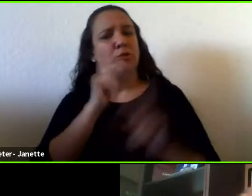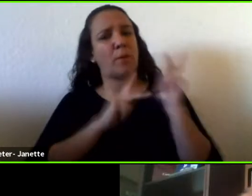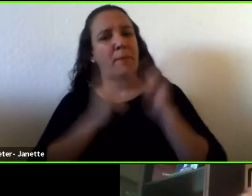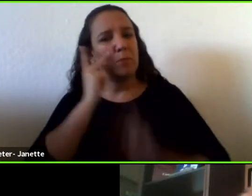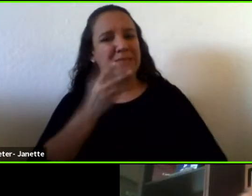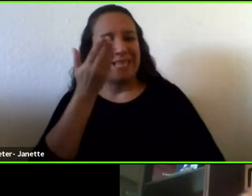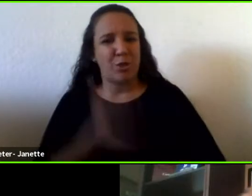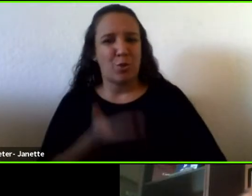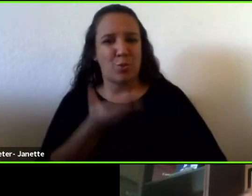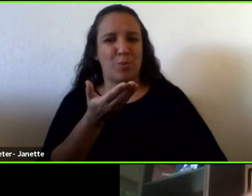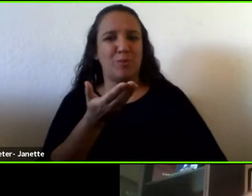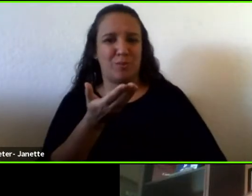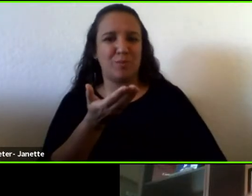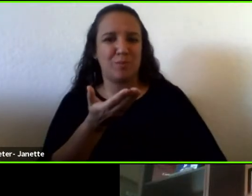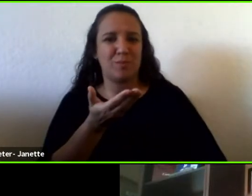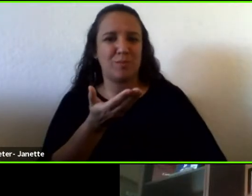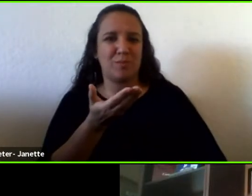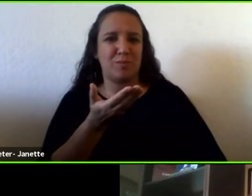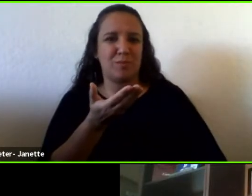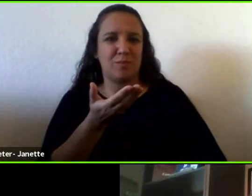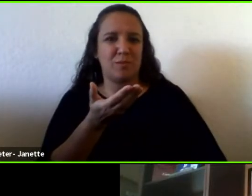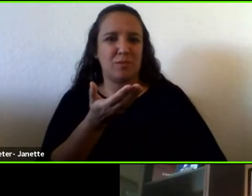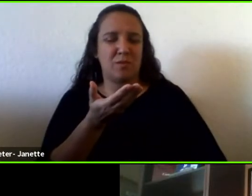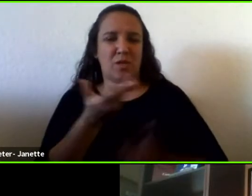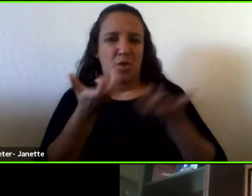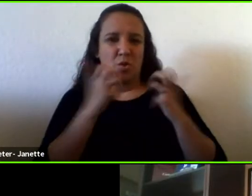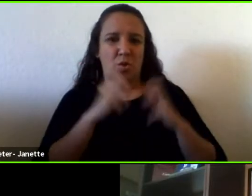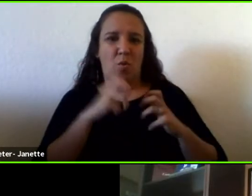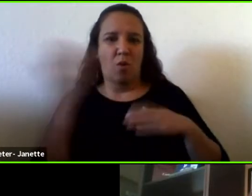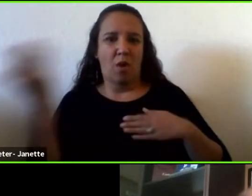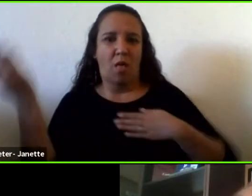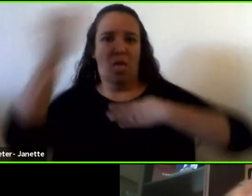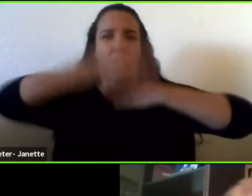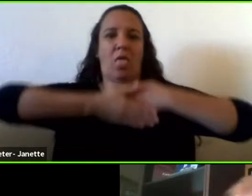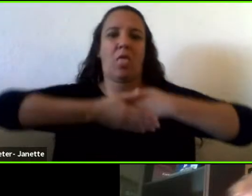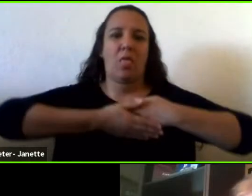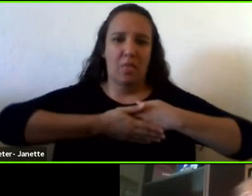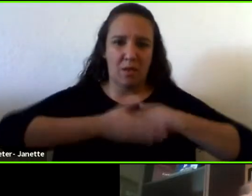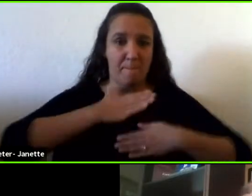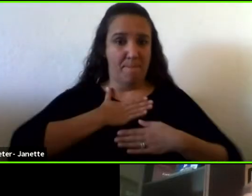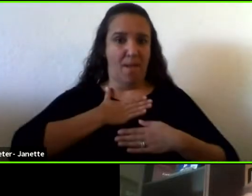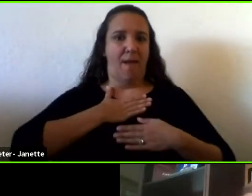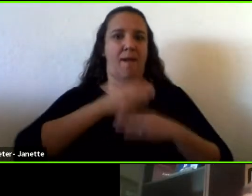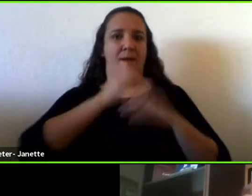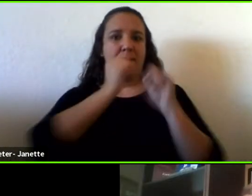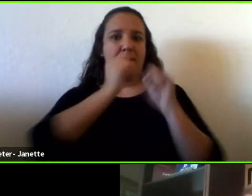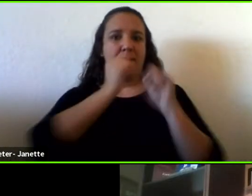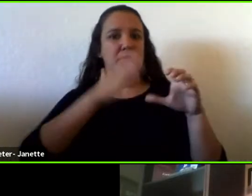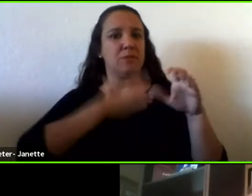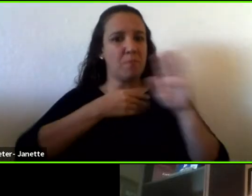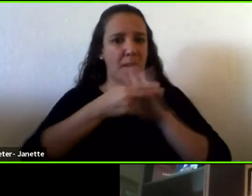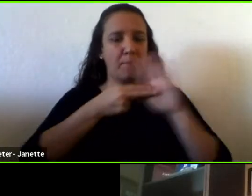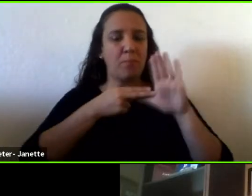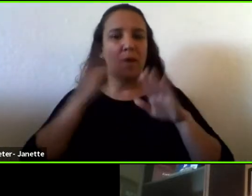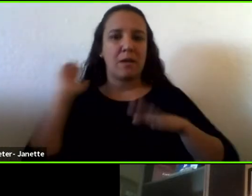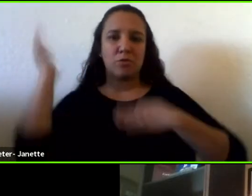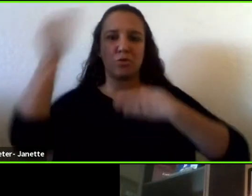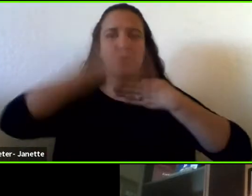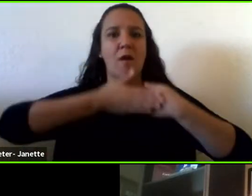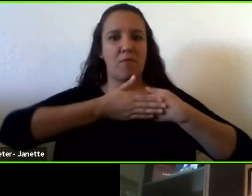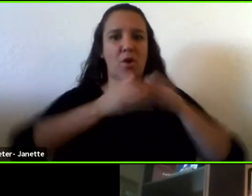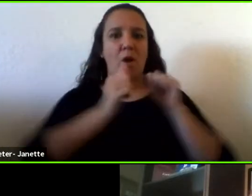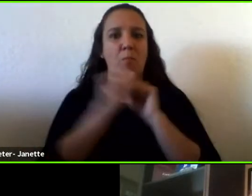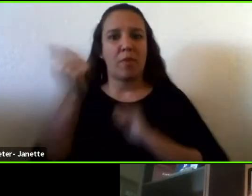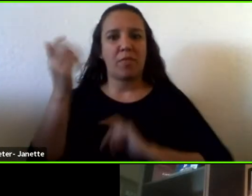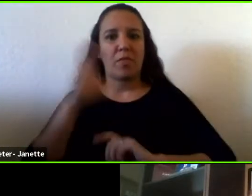want to take away your image, your brand, and give it to someone else, because if I go to your website and I